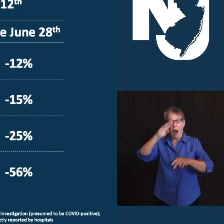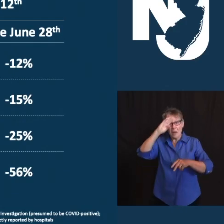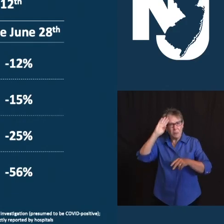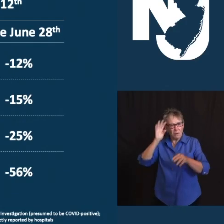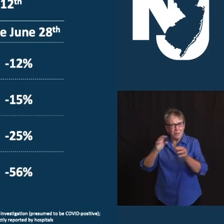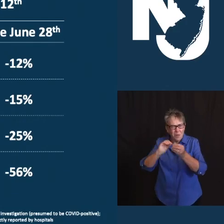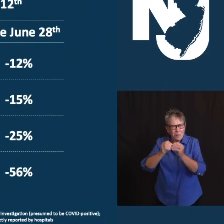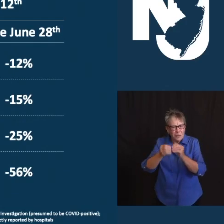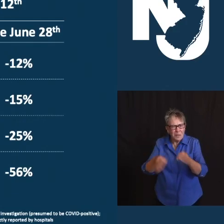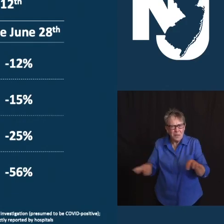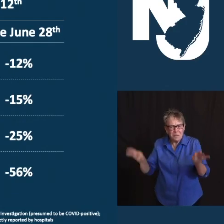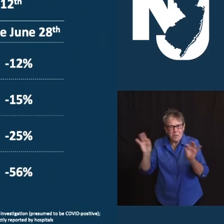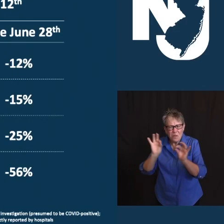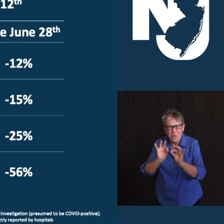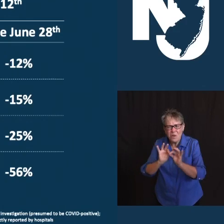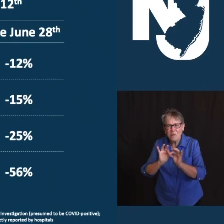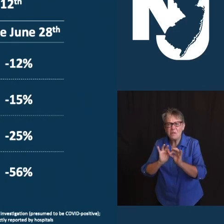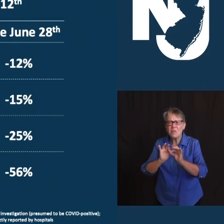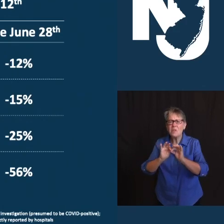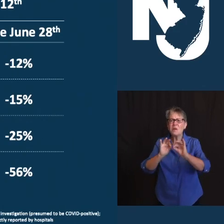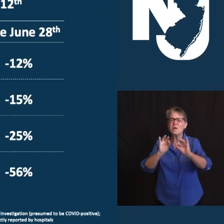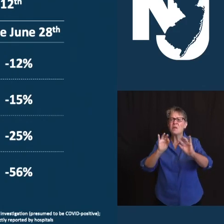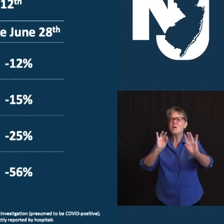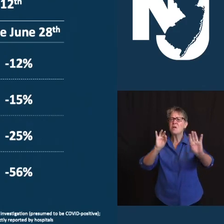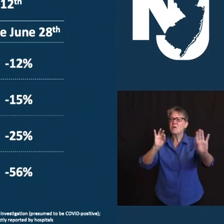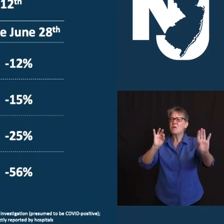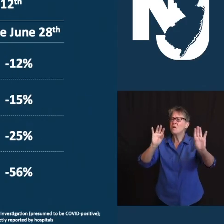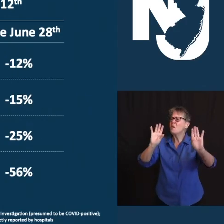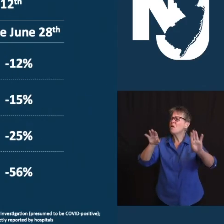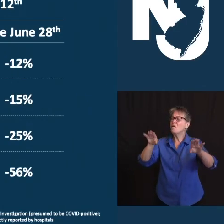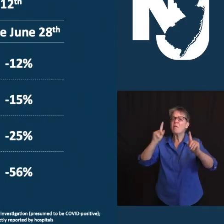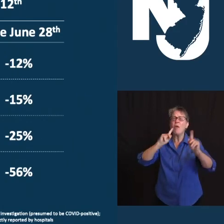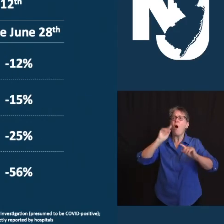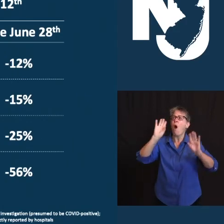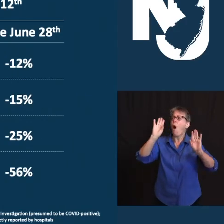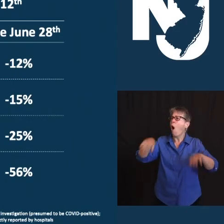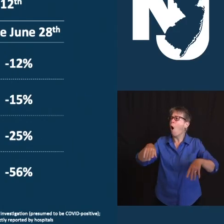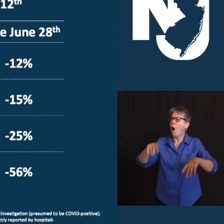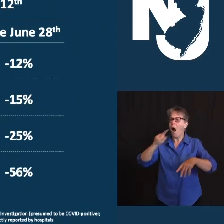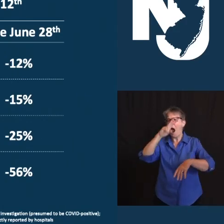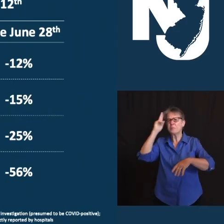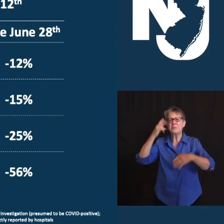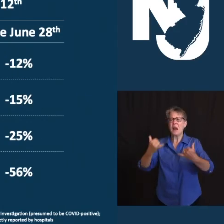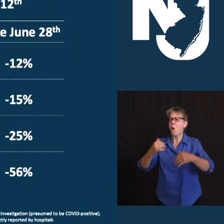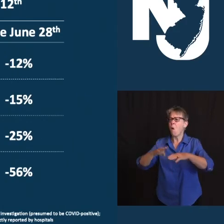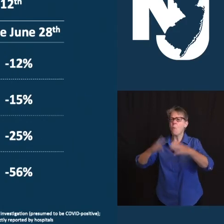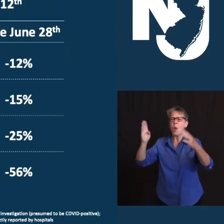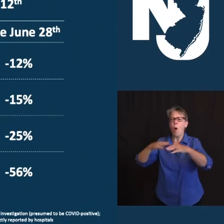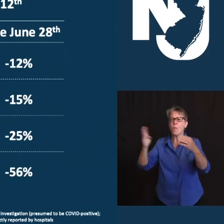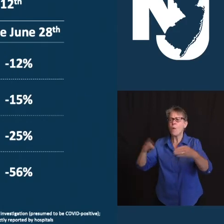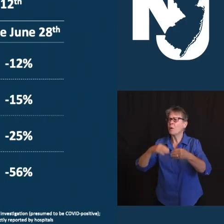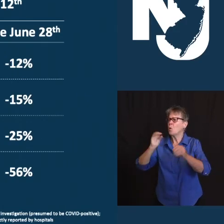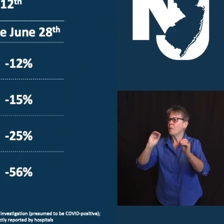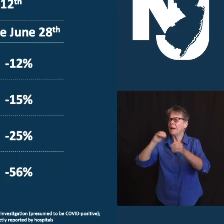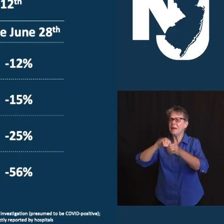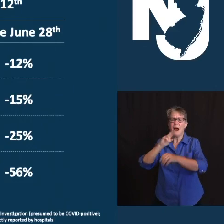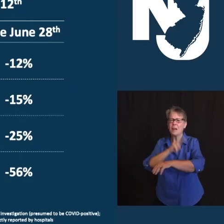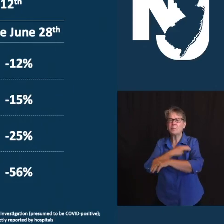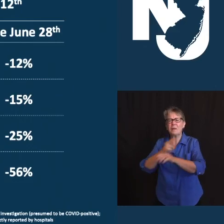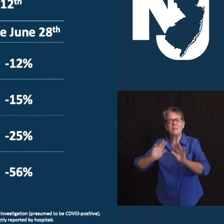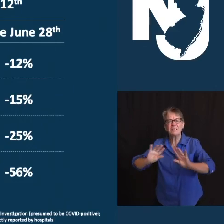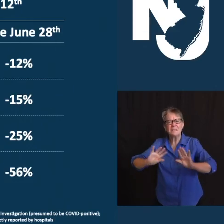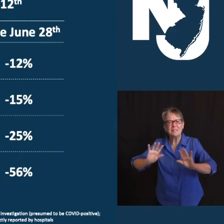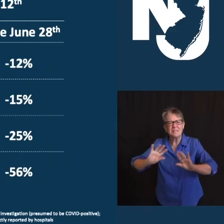we need to reopen everything right now. There was a protest at our house on Saturday, burn your mask. Not sure what